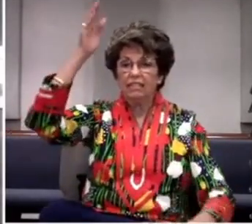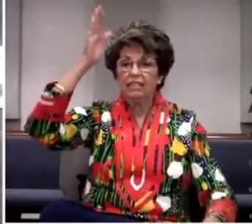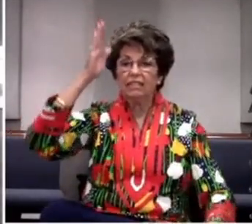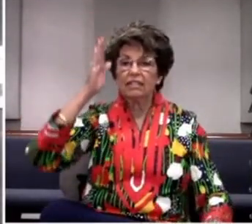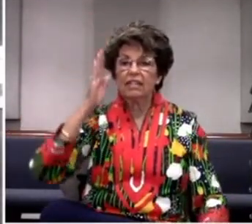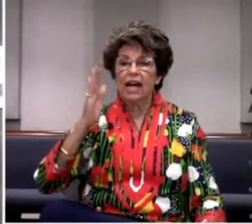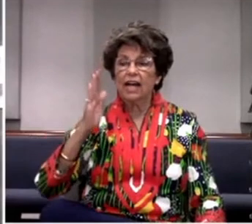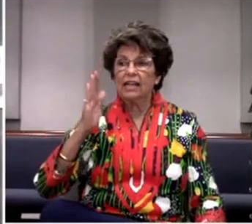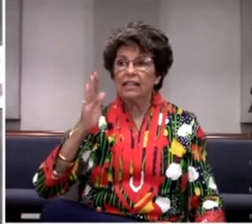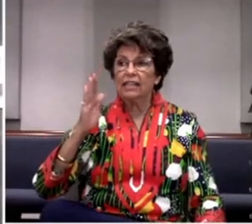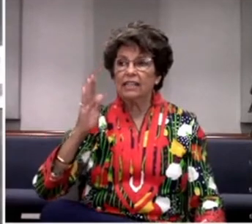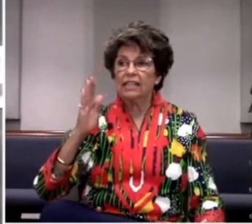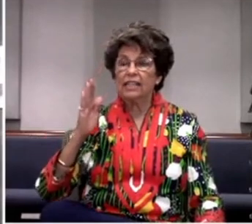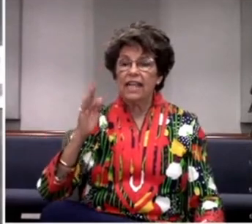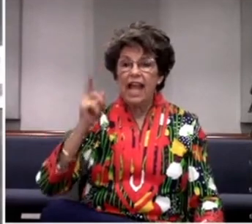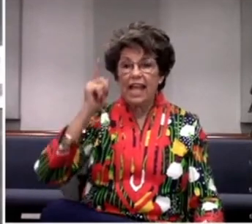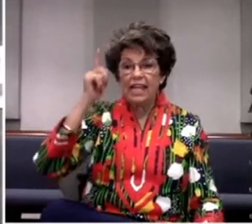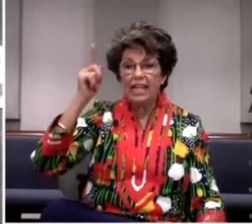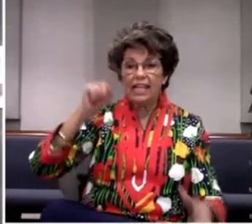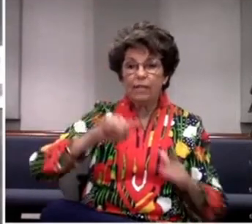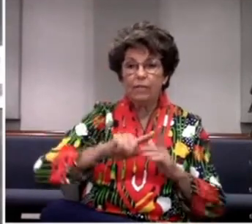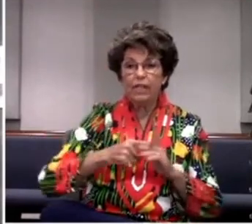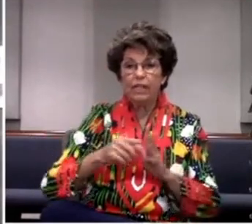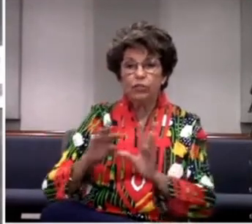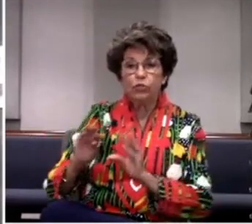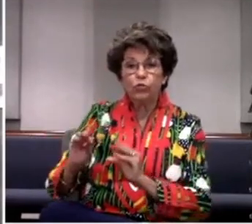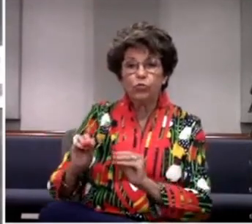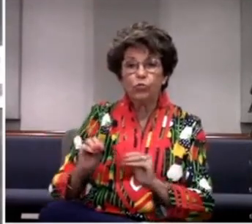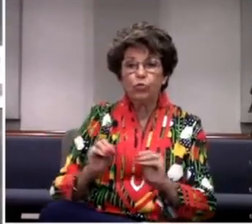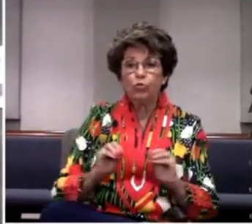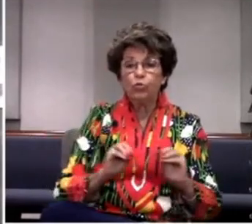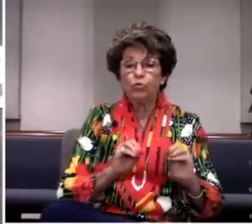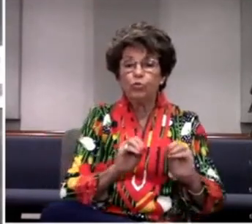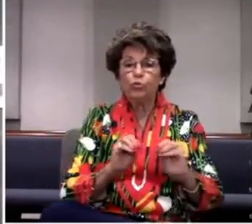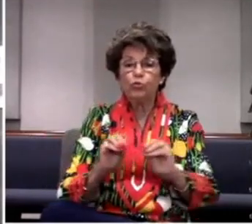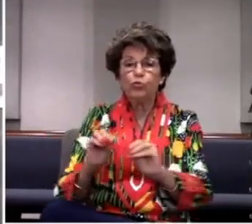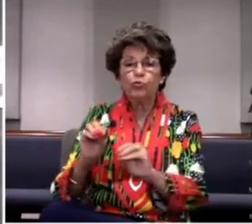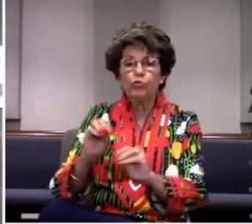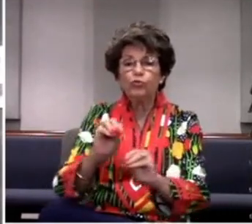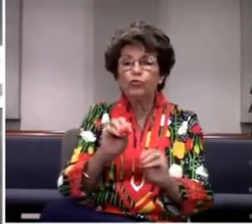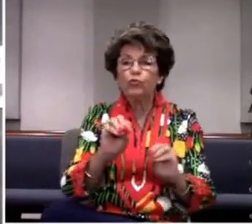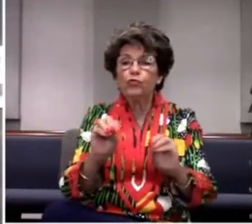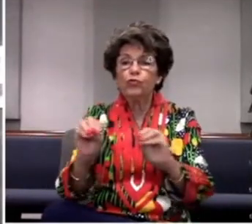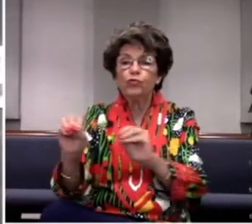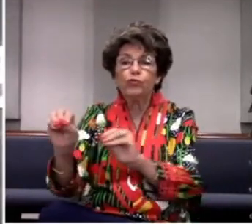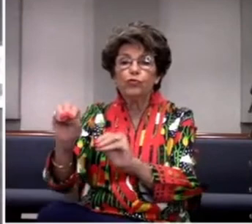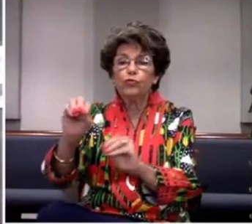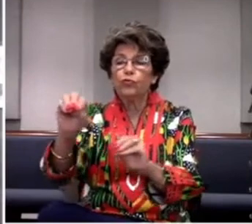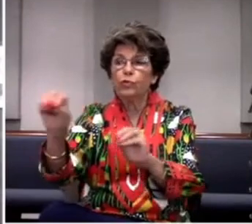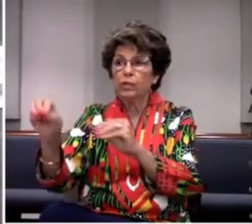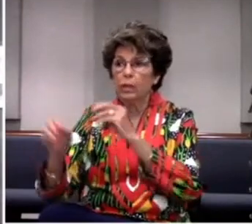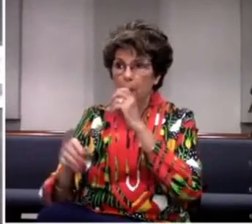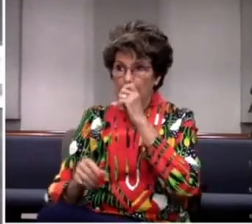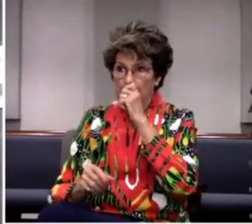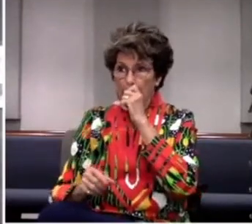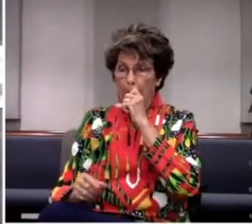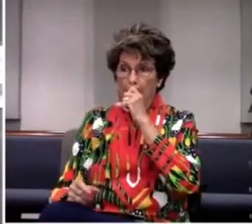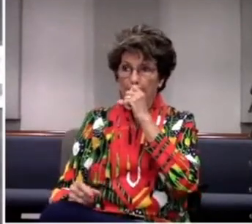And he begins to move with deception. Now I want to stop right here. I'm not going to get much